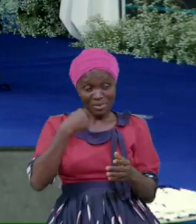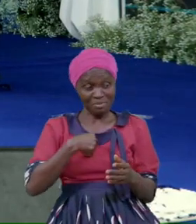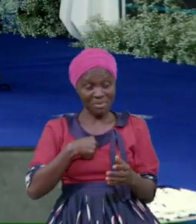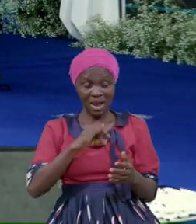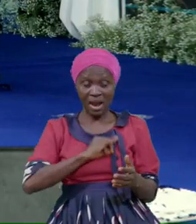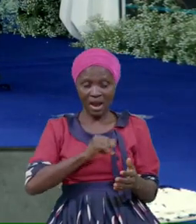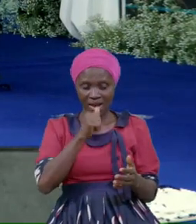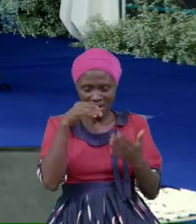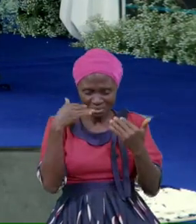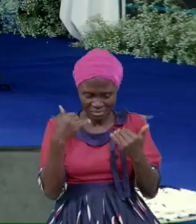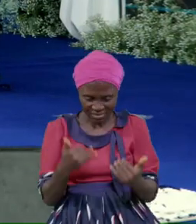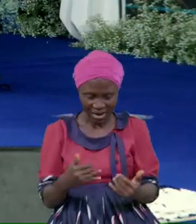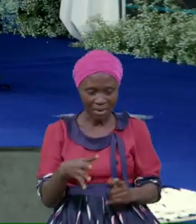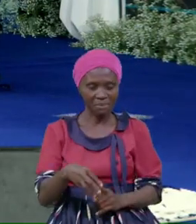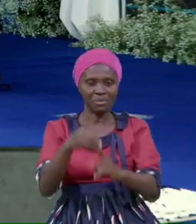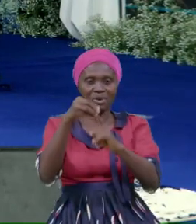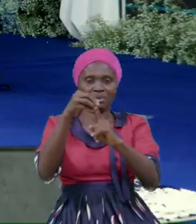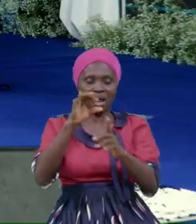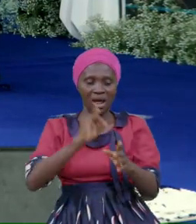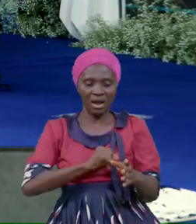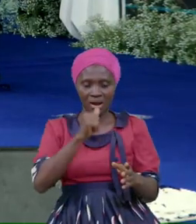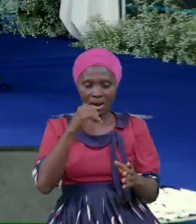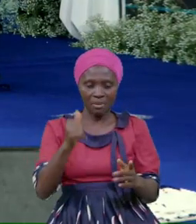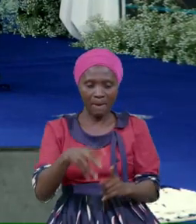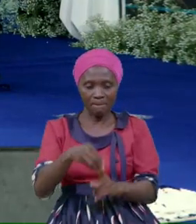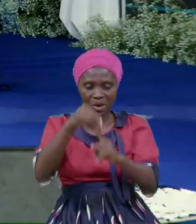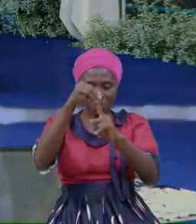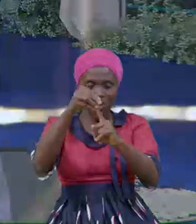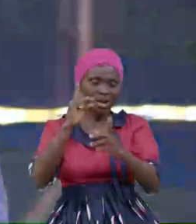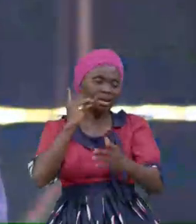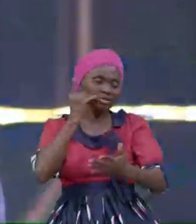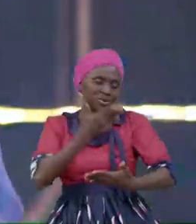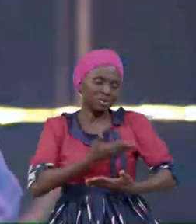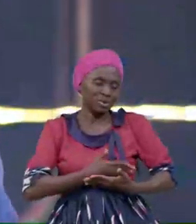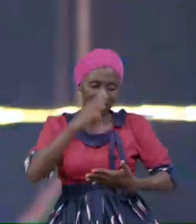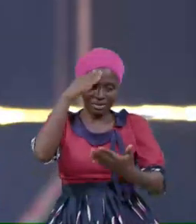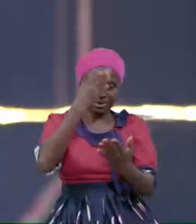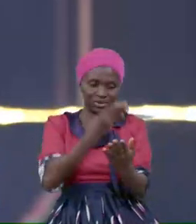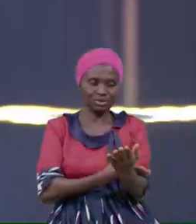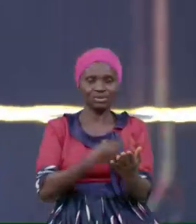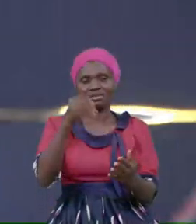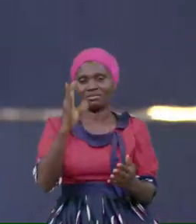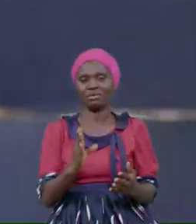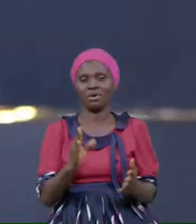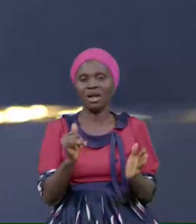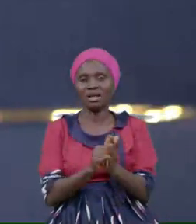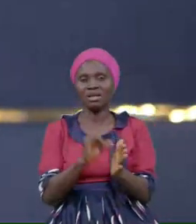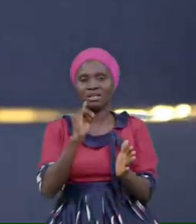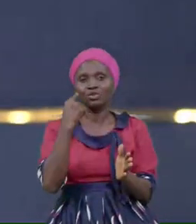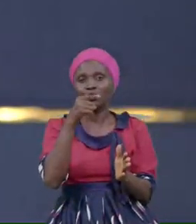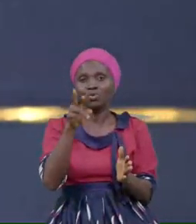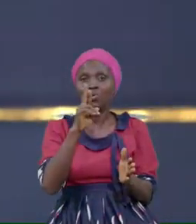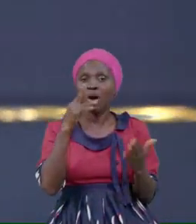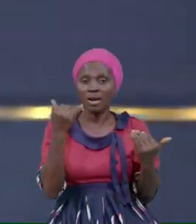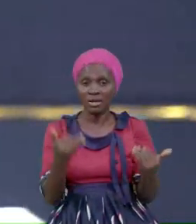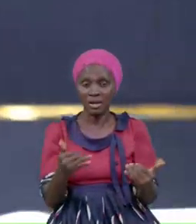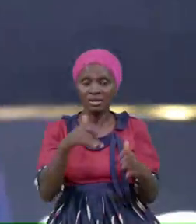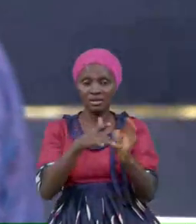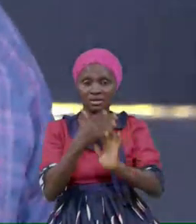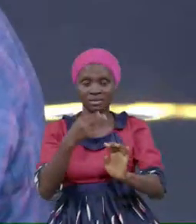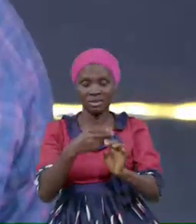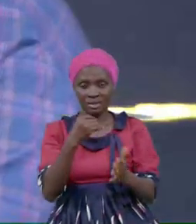peculiar son, daughter of God. That's who you are tonight. Zealous of